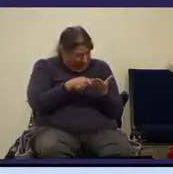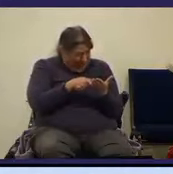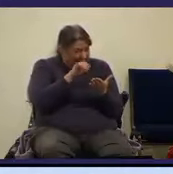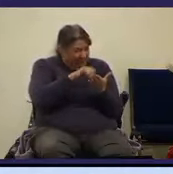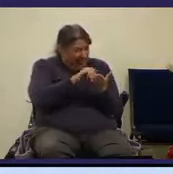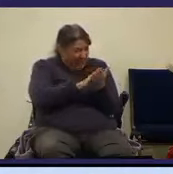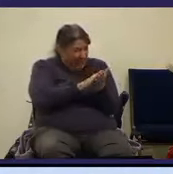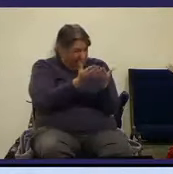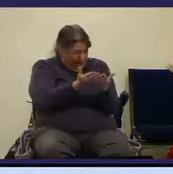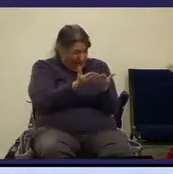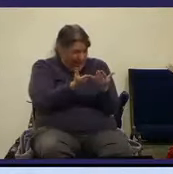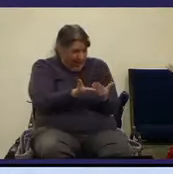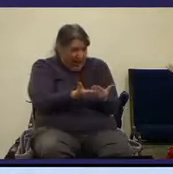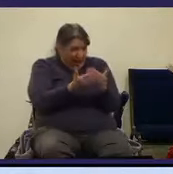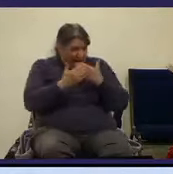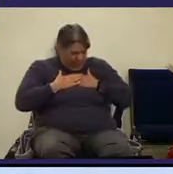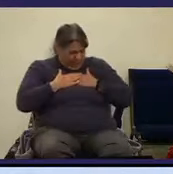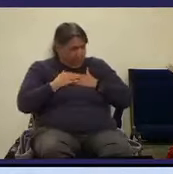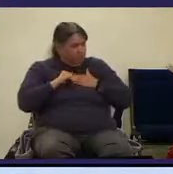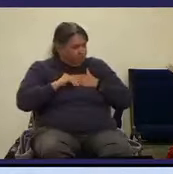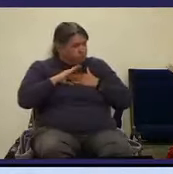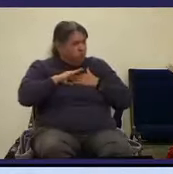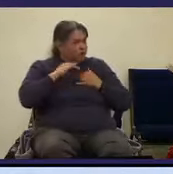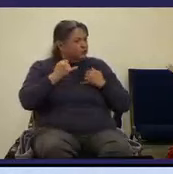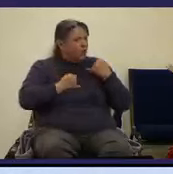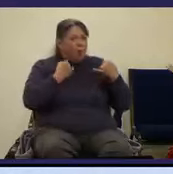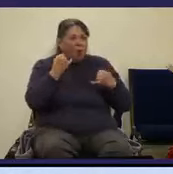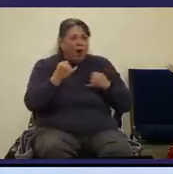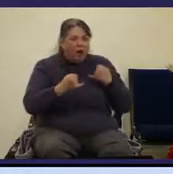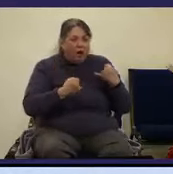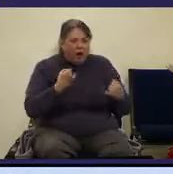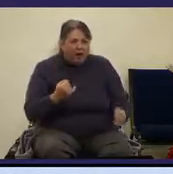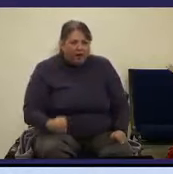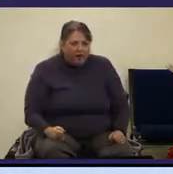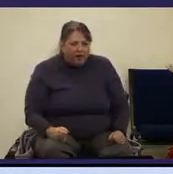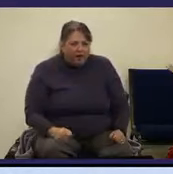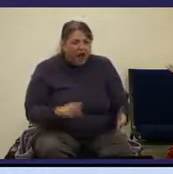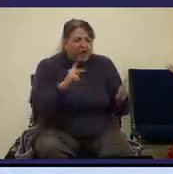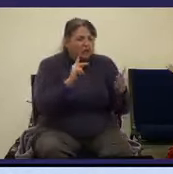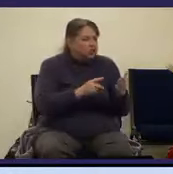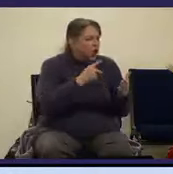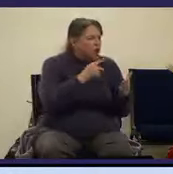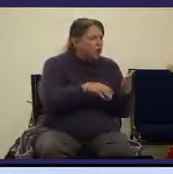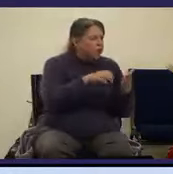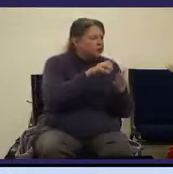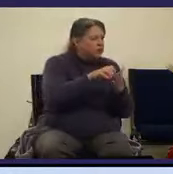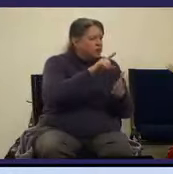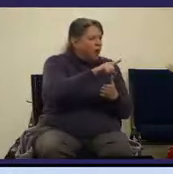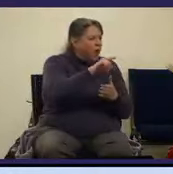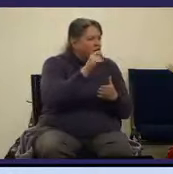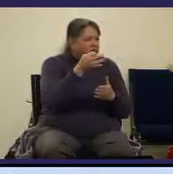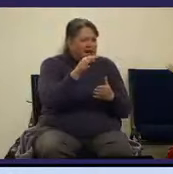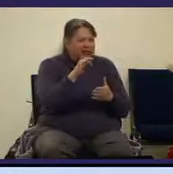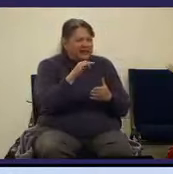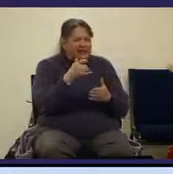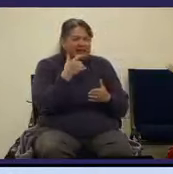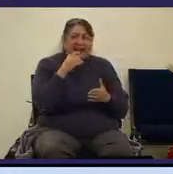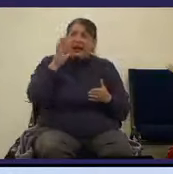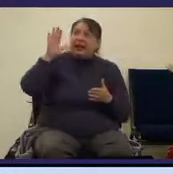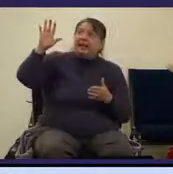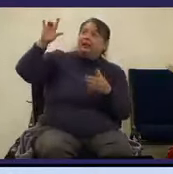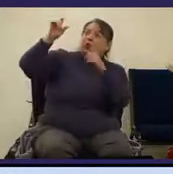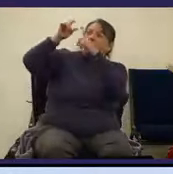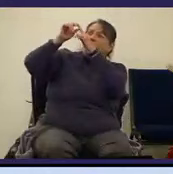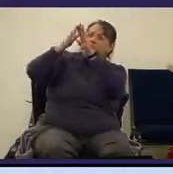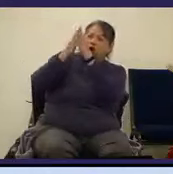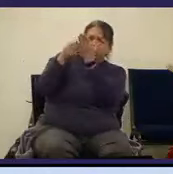and Jeremiah the prophet, that there were the joy of my heart. Psalm 119:105 says the word that God's word is a lamp unto our